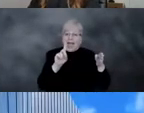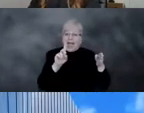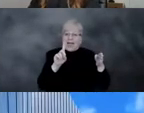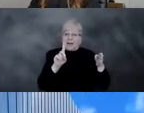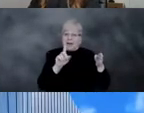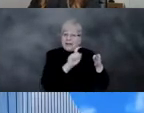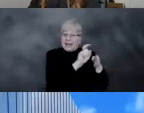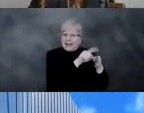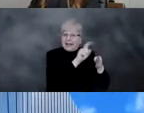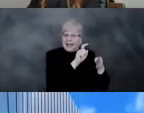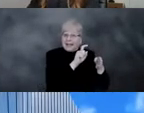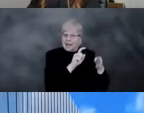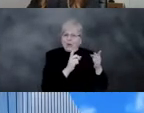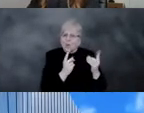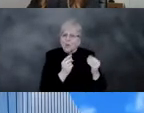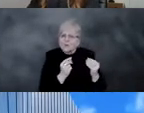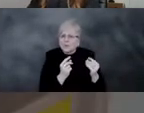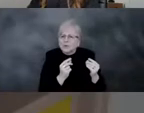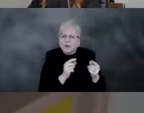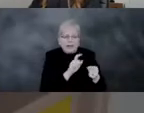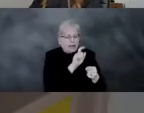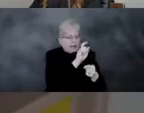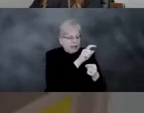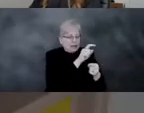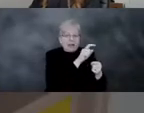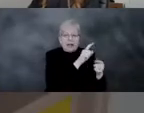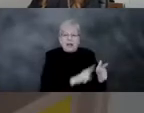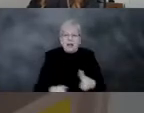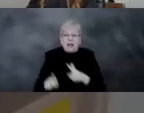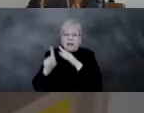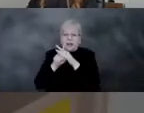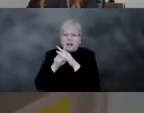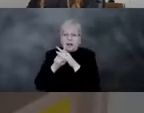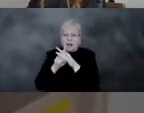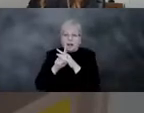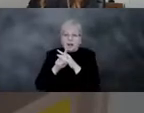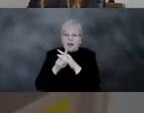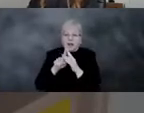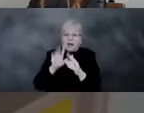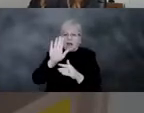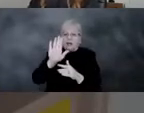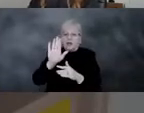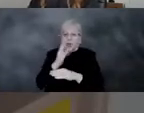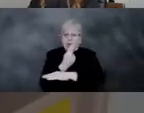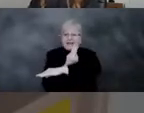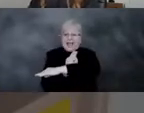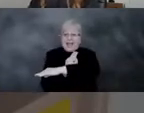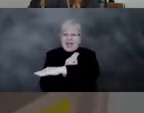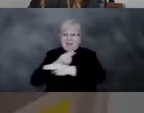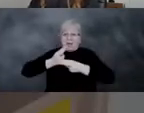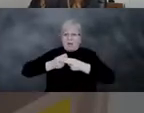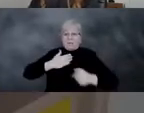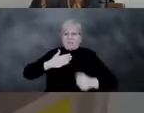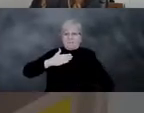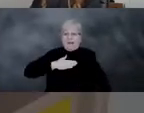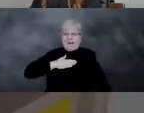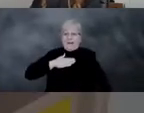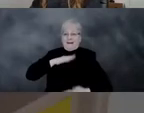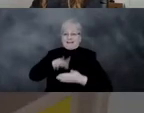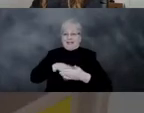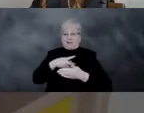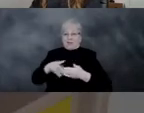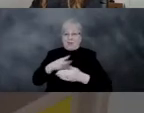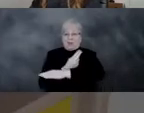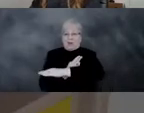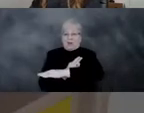a session it's going to appear in your my schedule. So there's going to be quite a few live